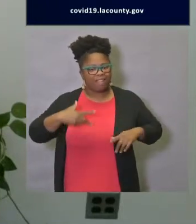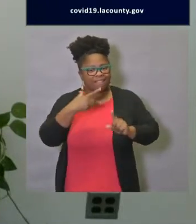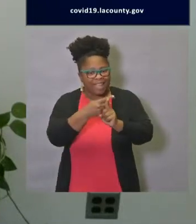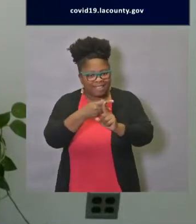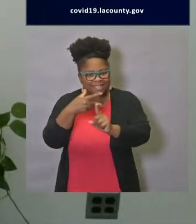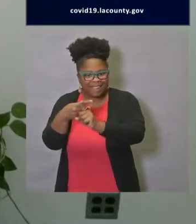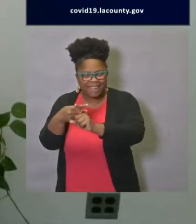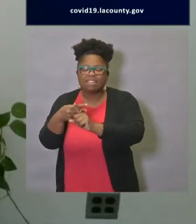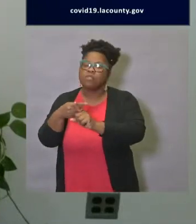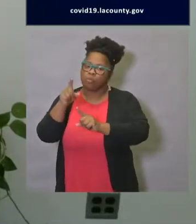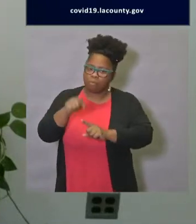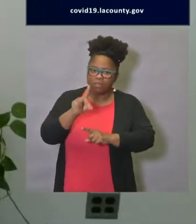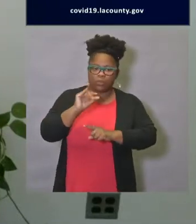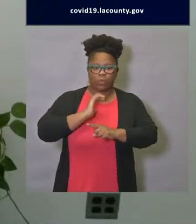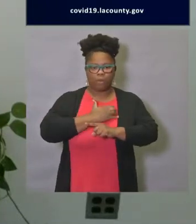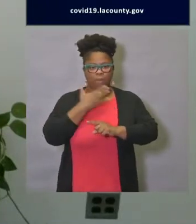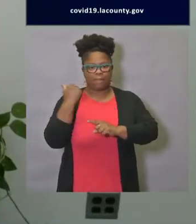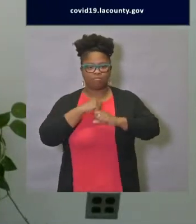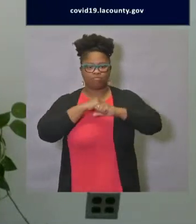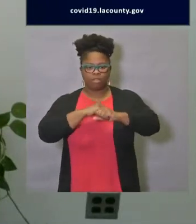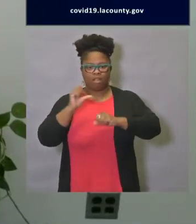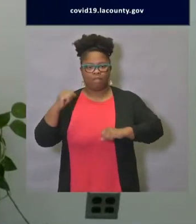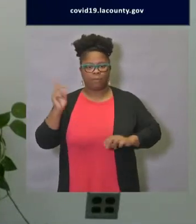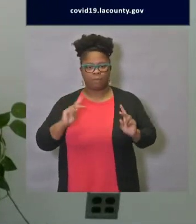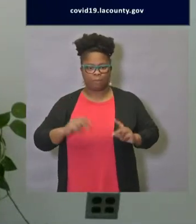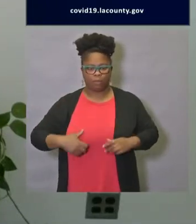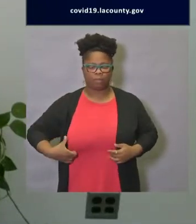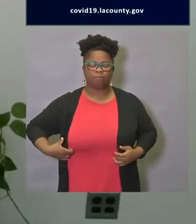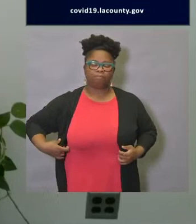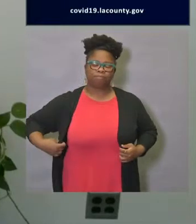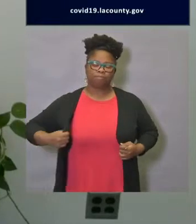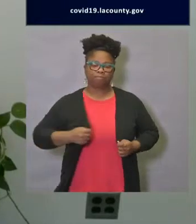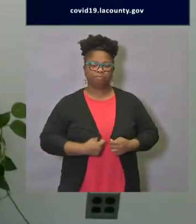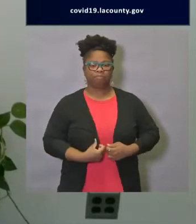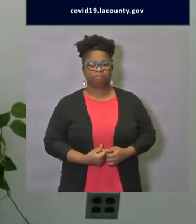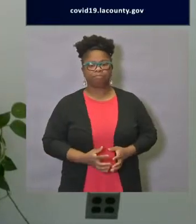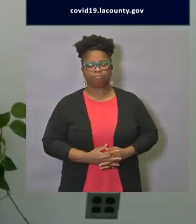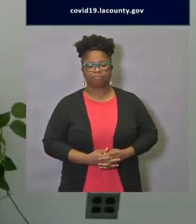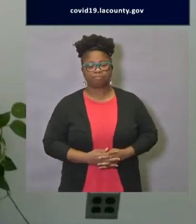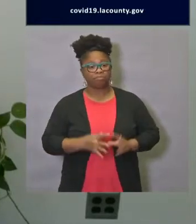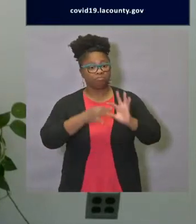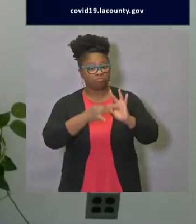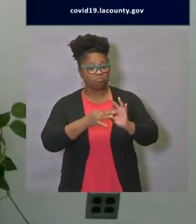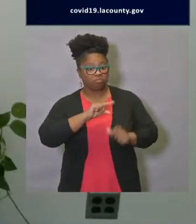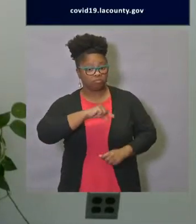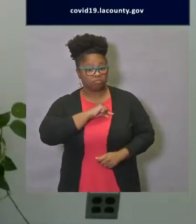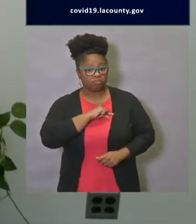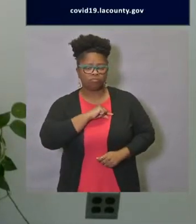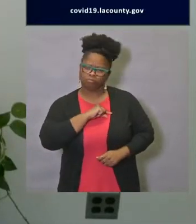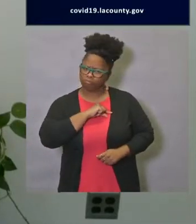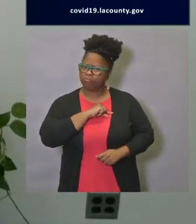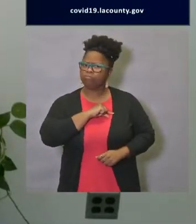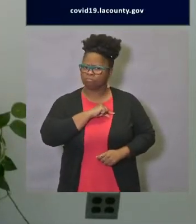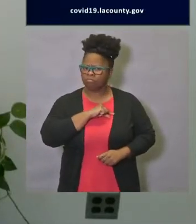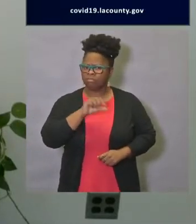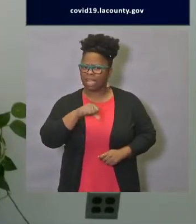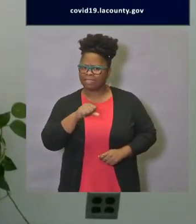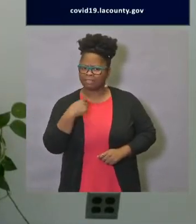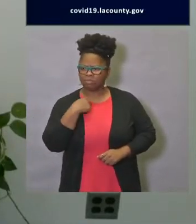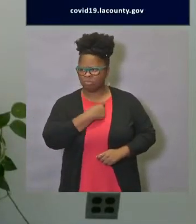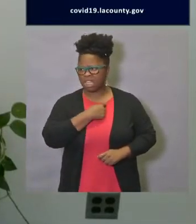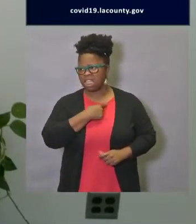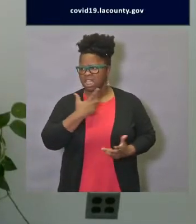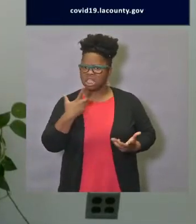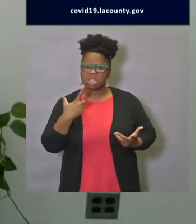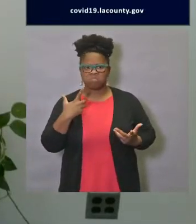to protect everyone else. And in terms of eligibility, yeah, we're going to be flexible about what kinds